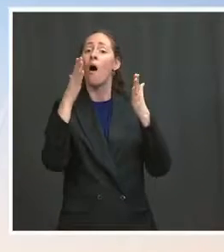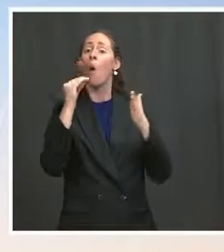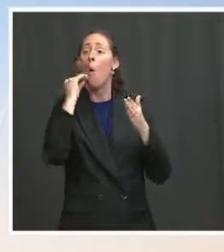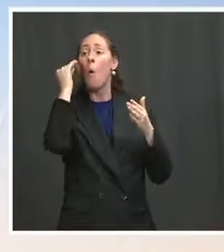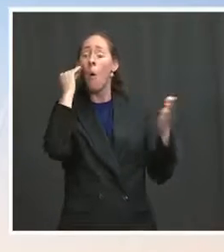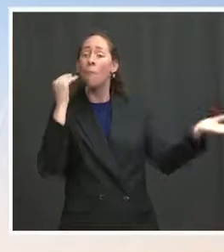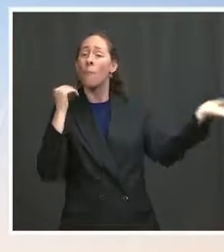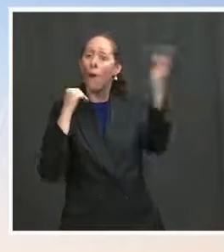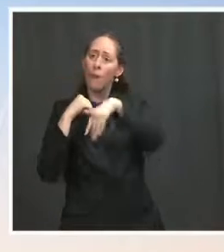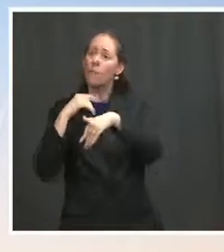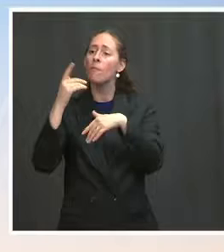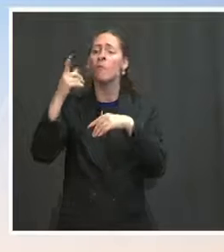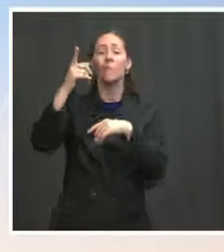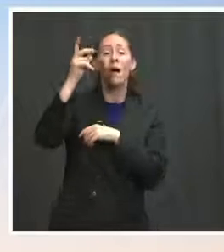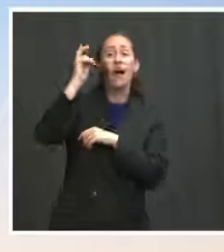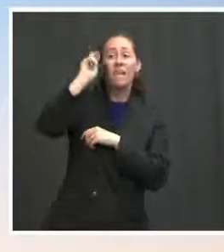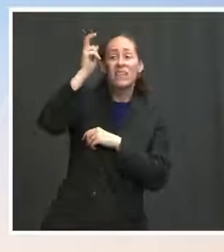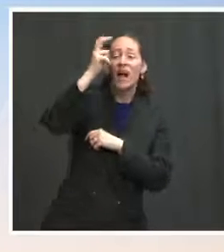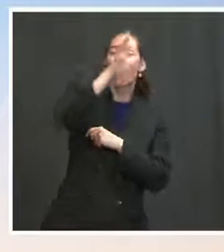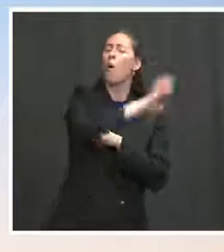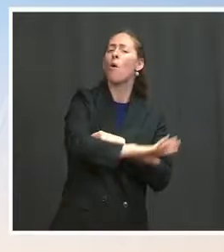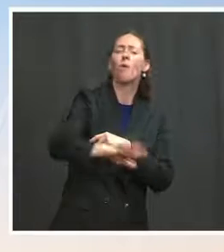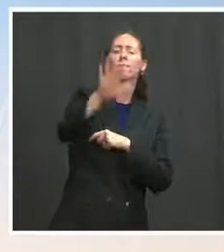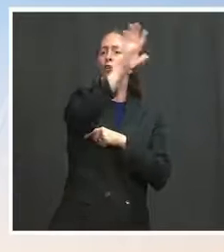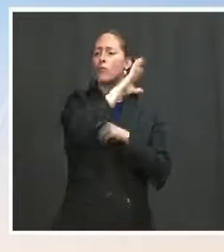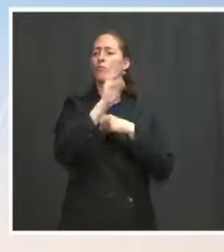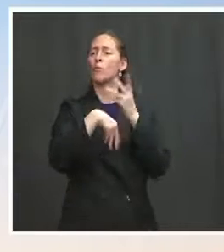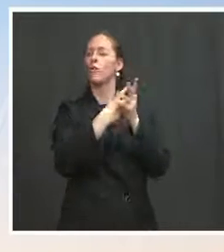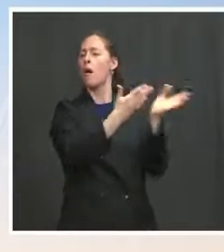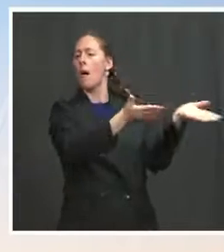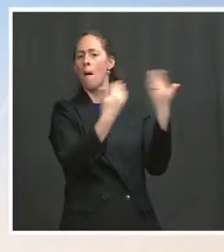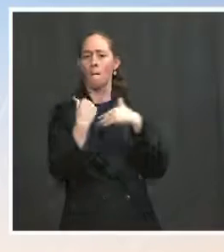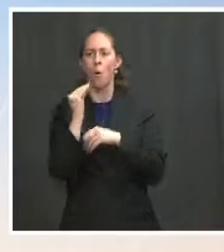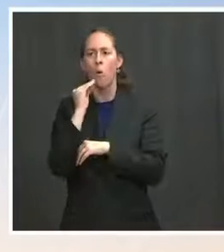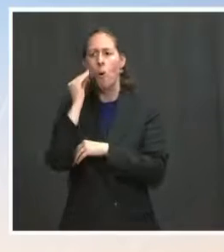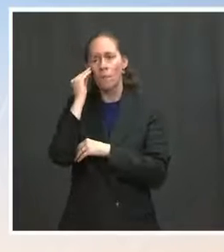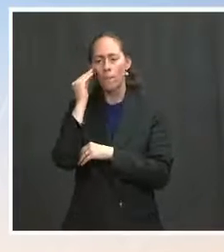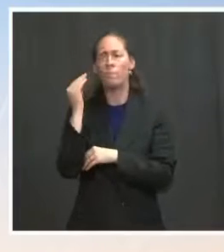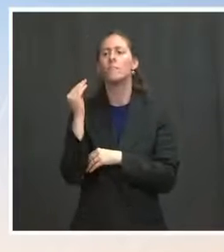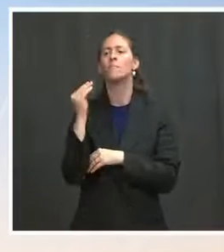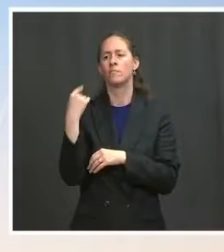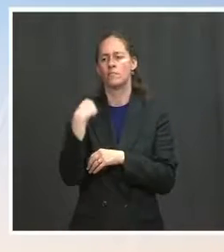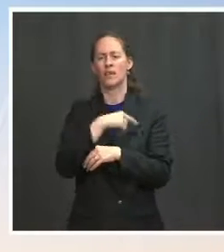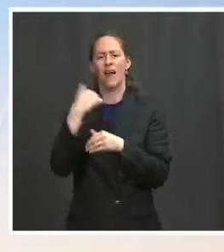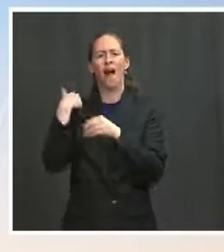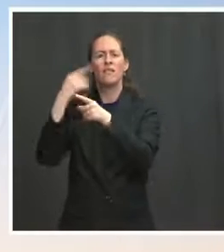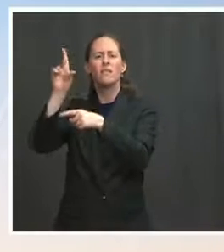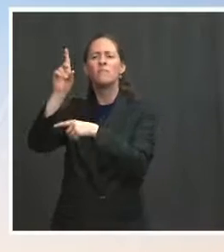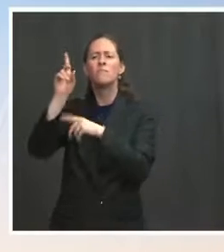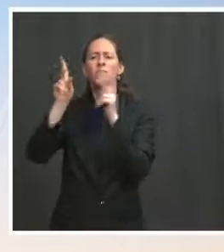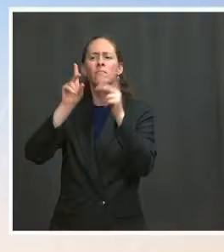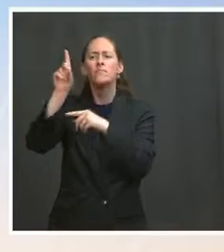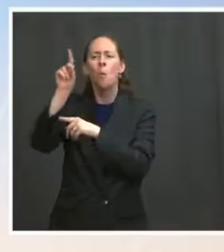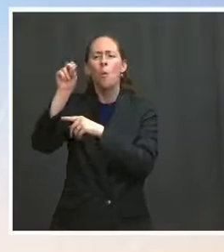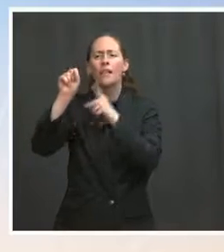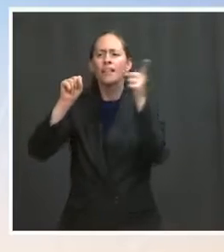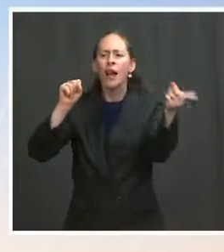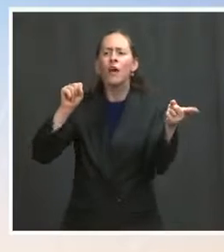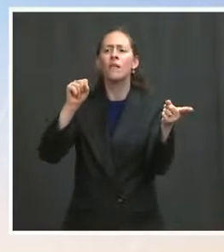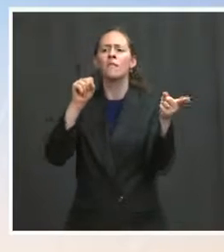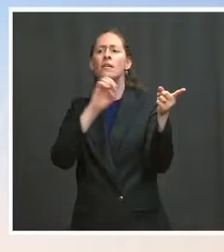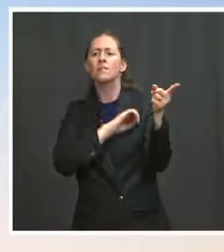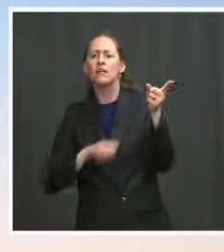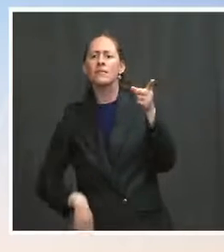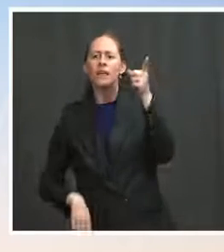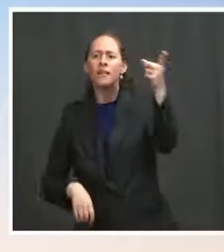country around the world. Again, we will have a diplomatic presence on the ground. We will continue to work closely with the government with security support,